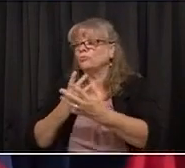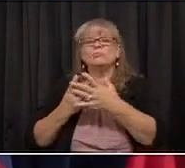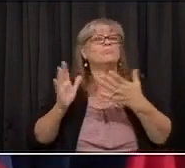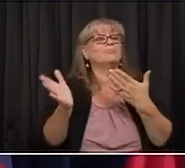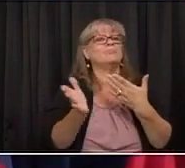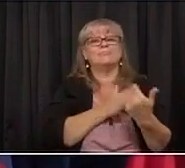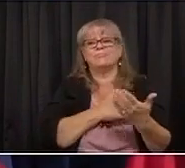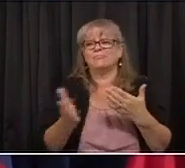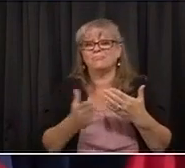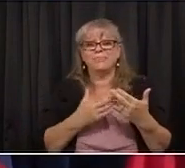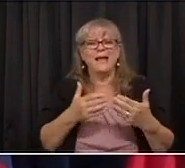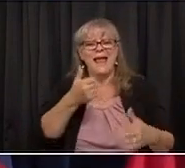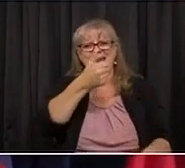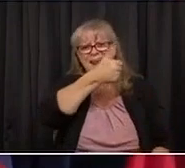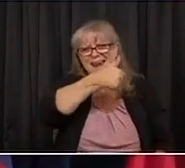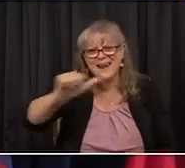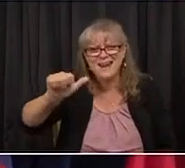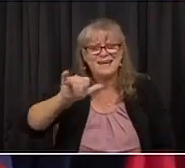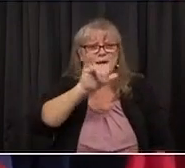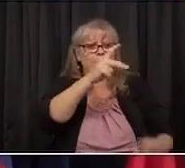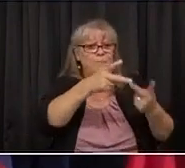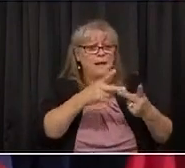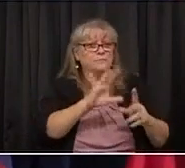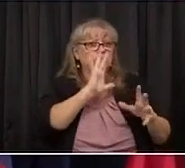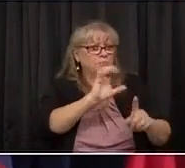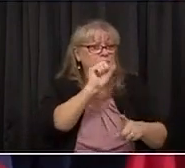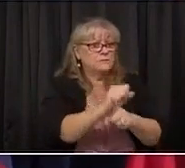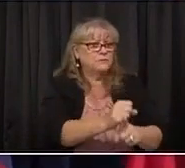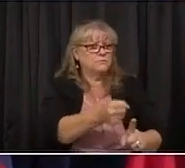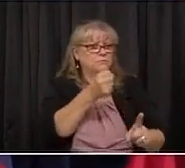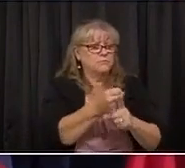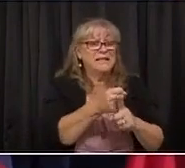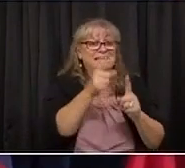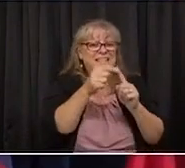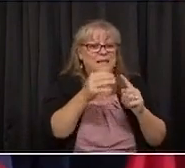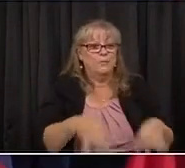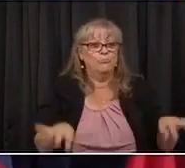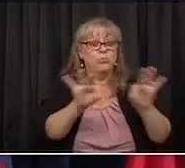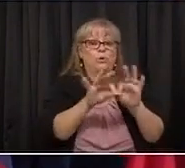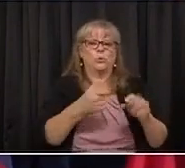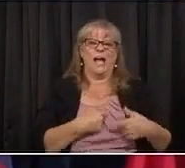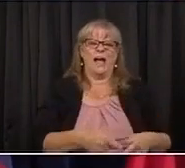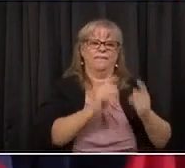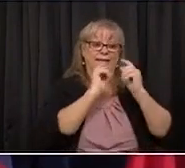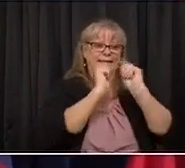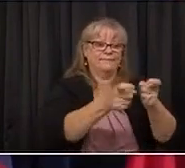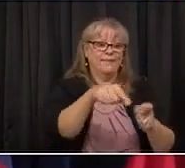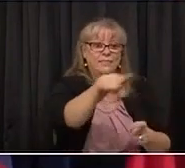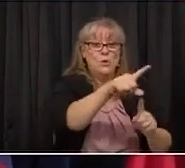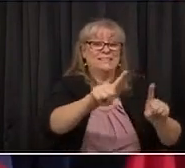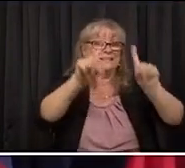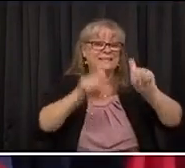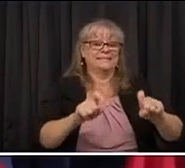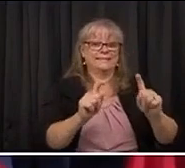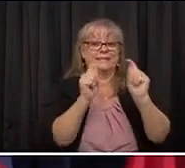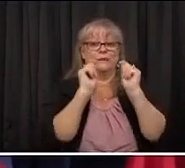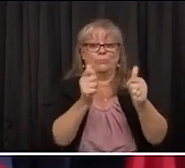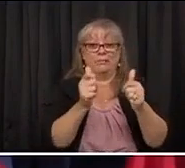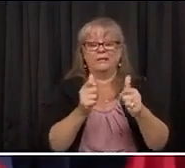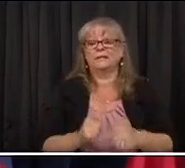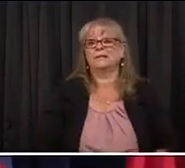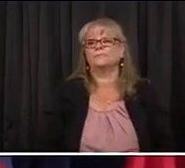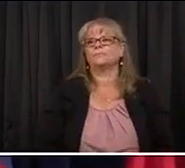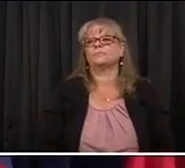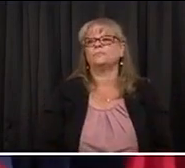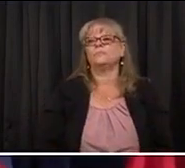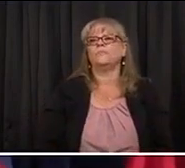an outbreak in, testing is a big part of that response. And I don't have it in front of me, but I'm happy to get you, because